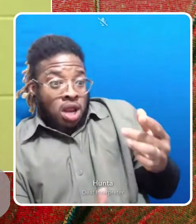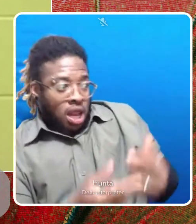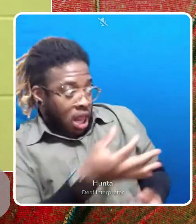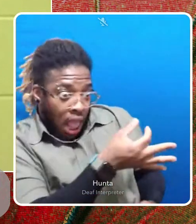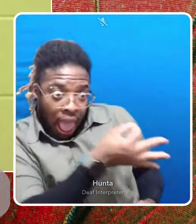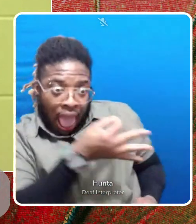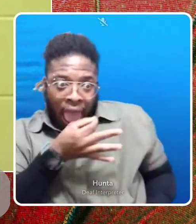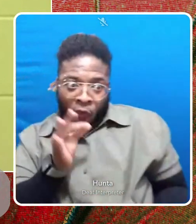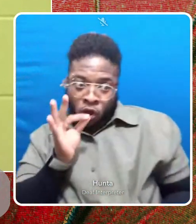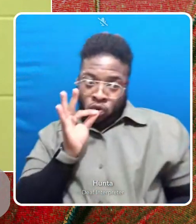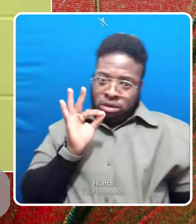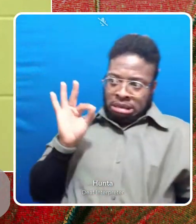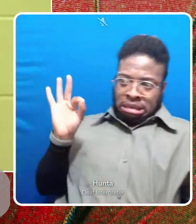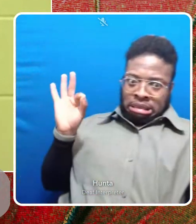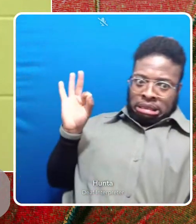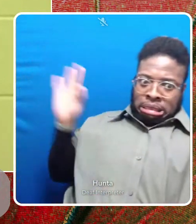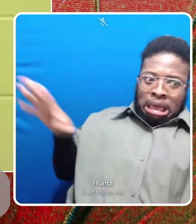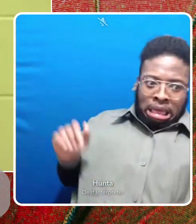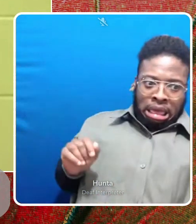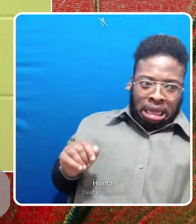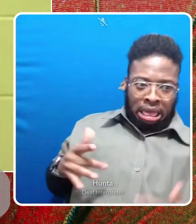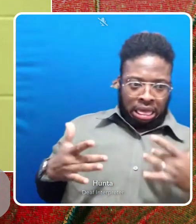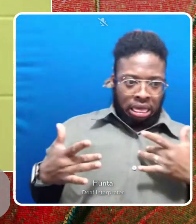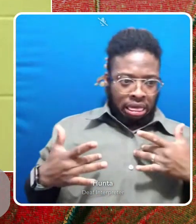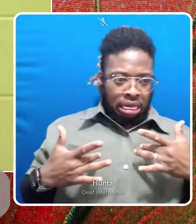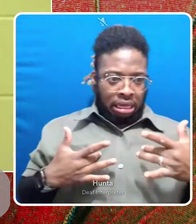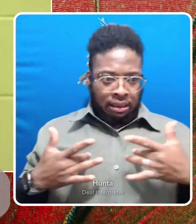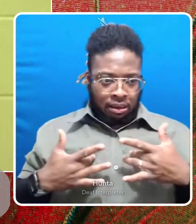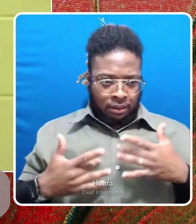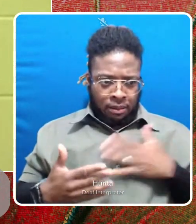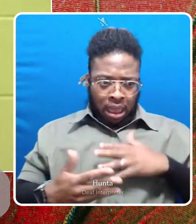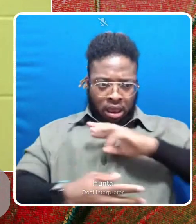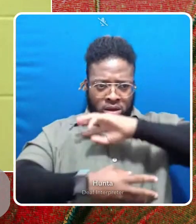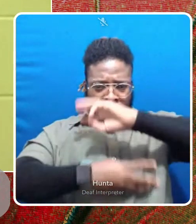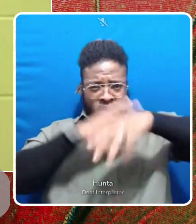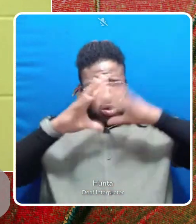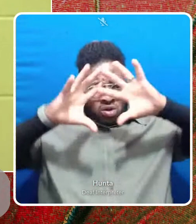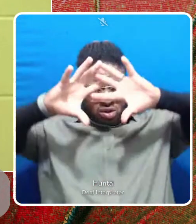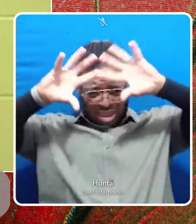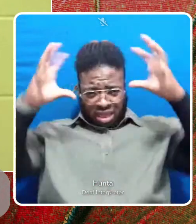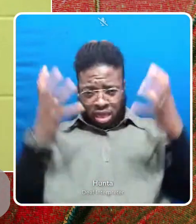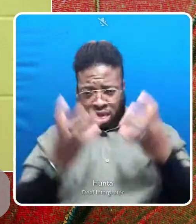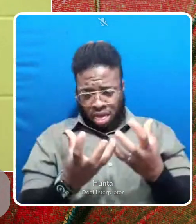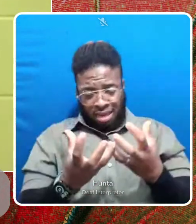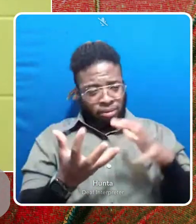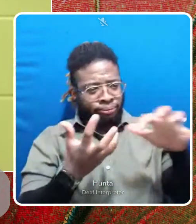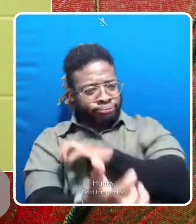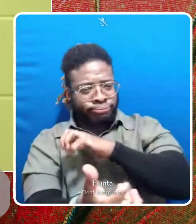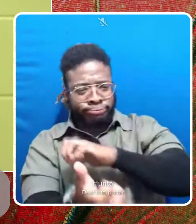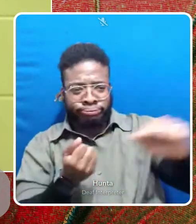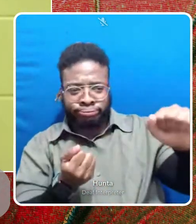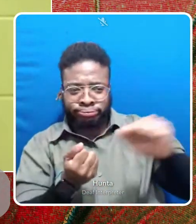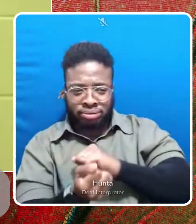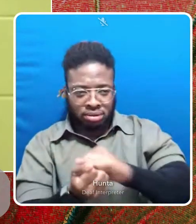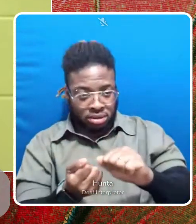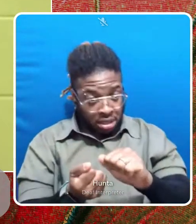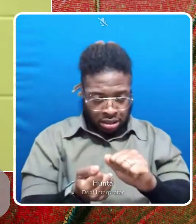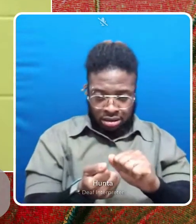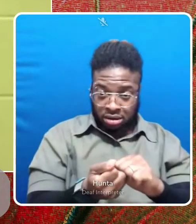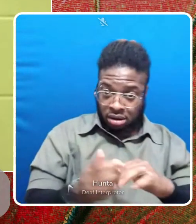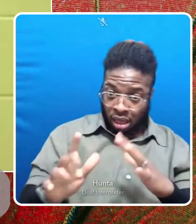to watch my world go up in flames. It didn't hit me until it did. It quickly